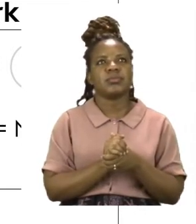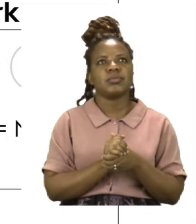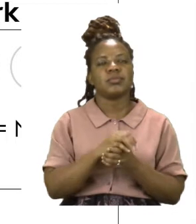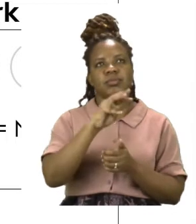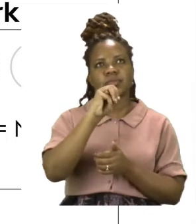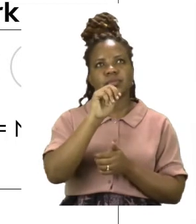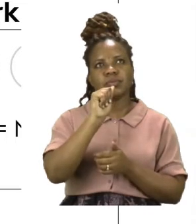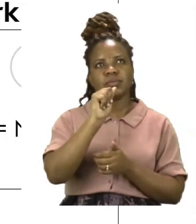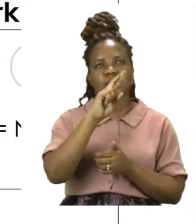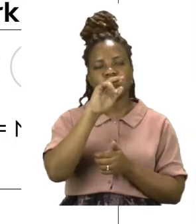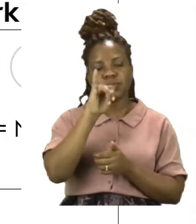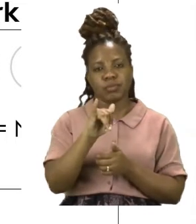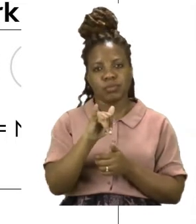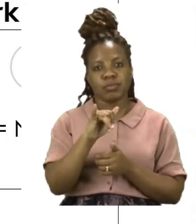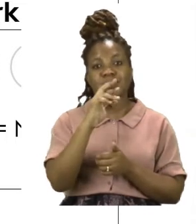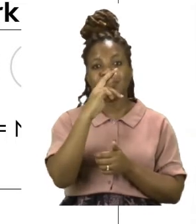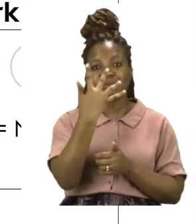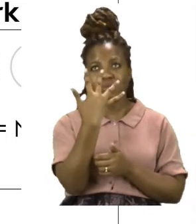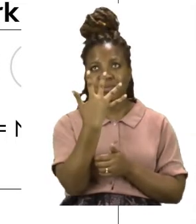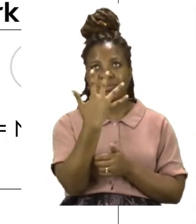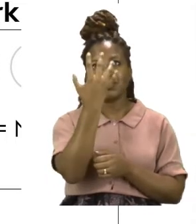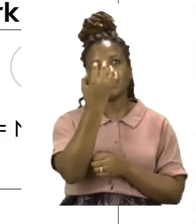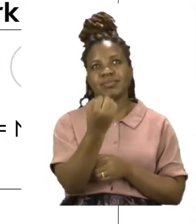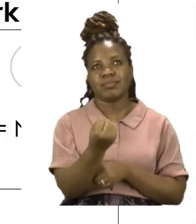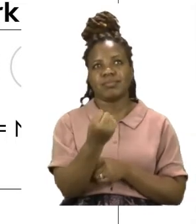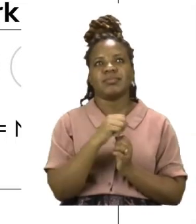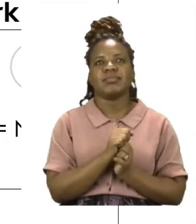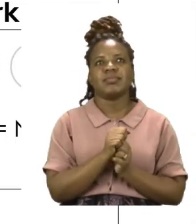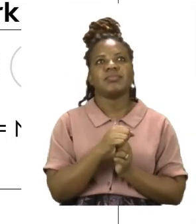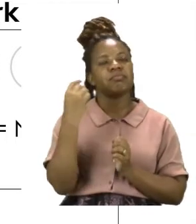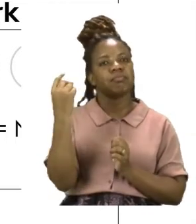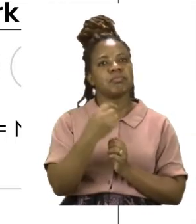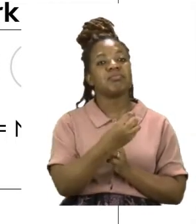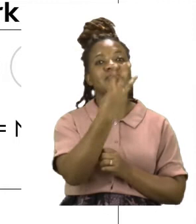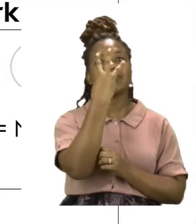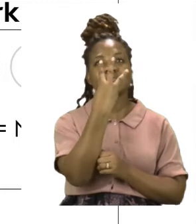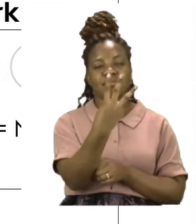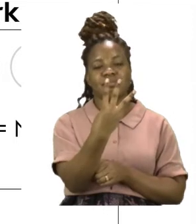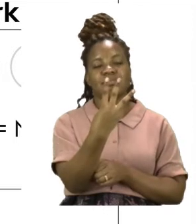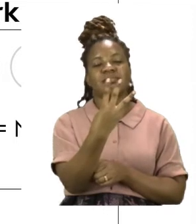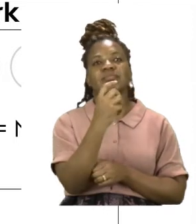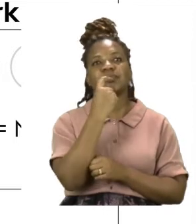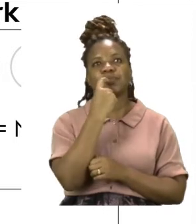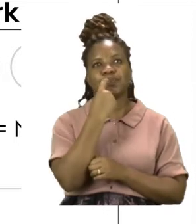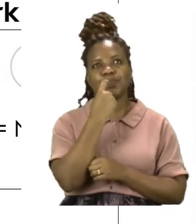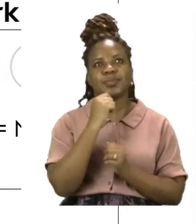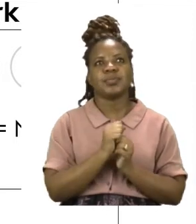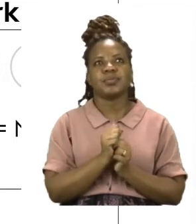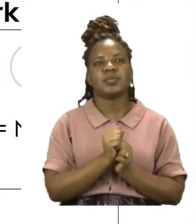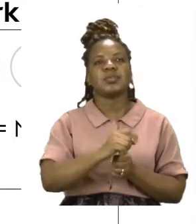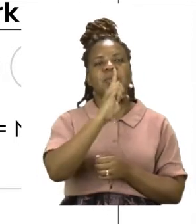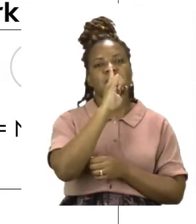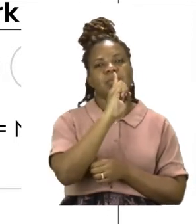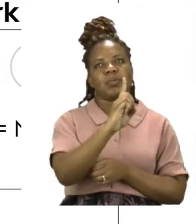Mary has 5 Namibian dollars. She buys 3 lollipops. Each